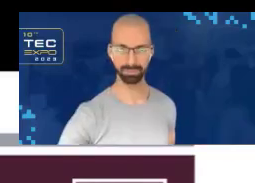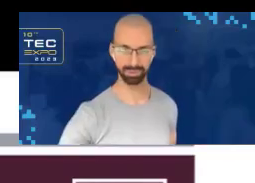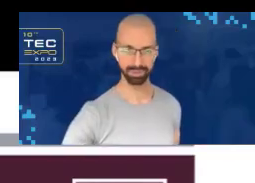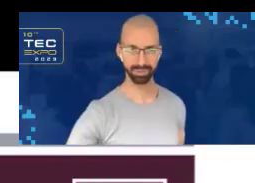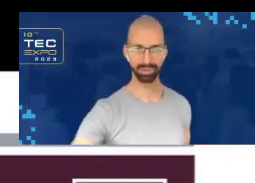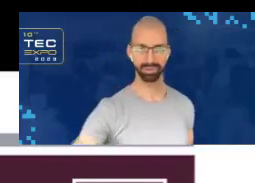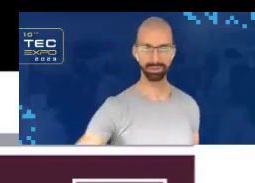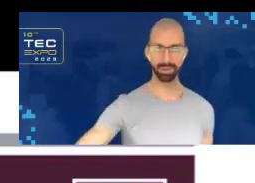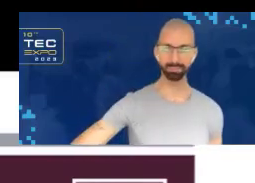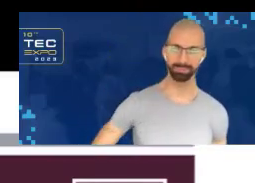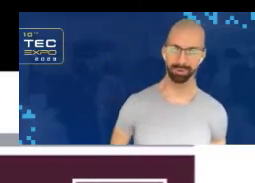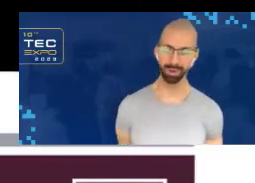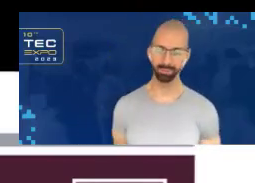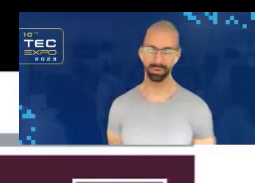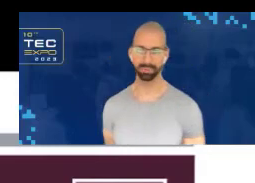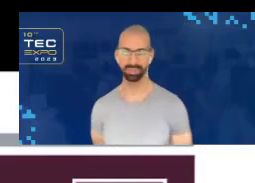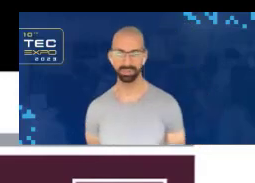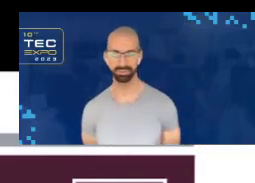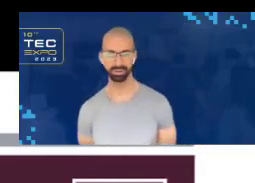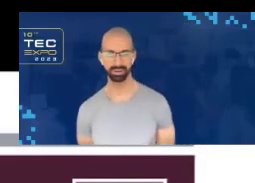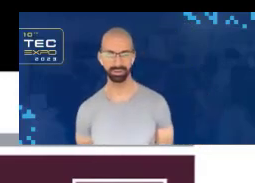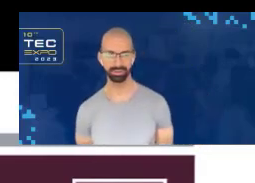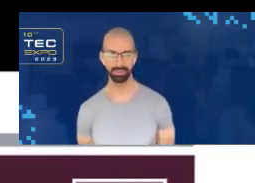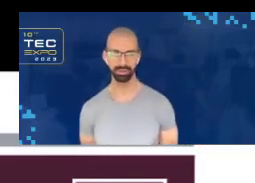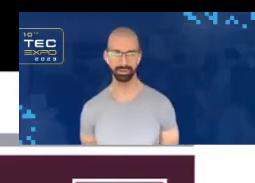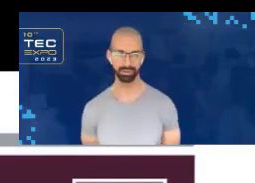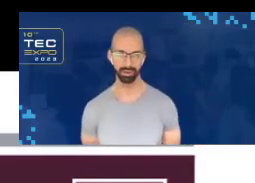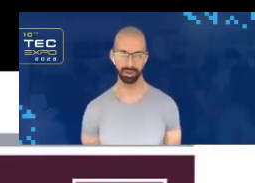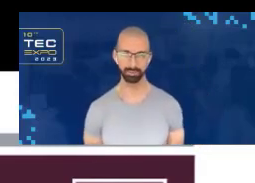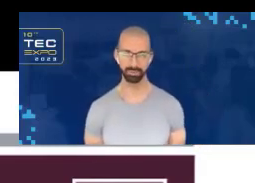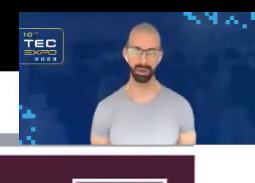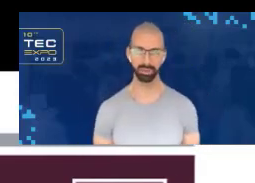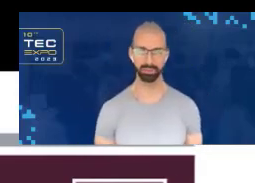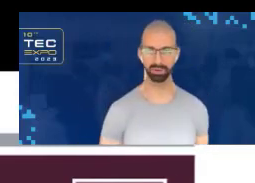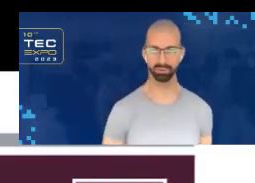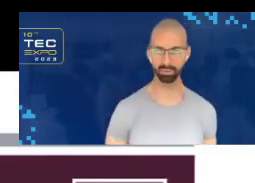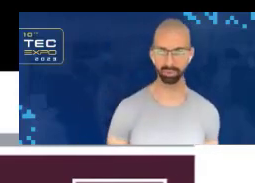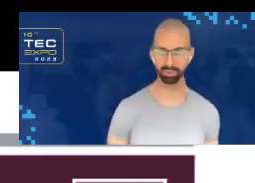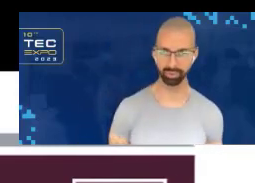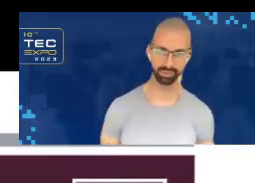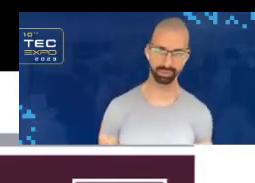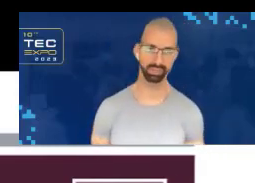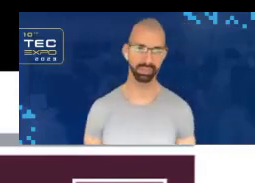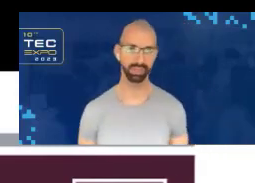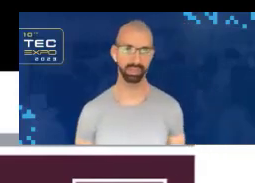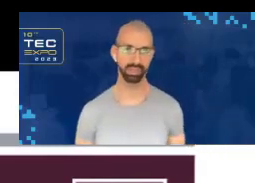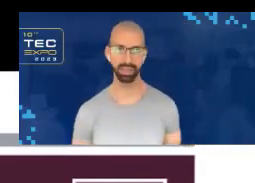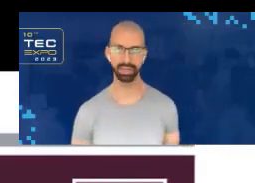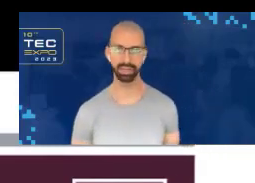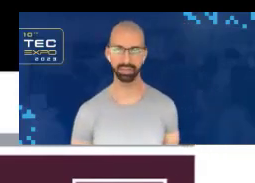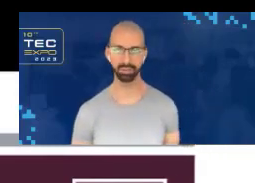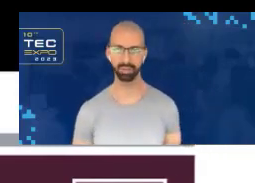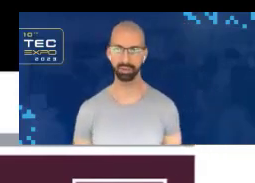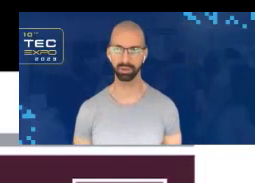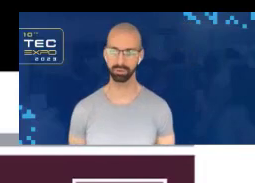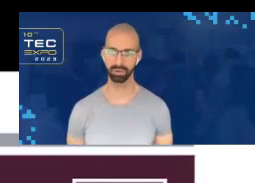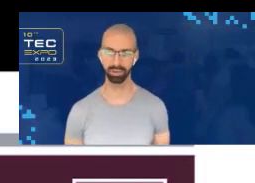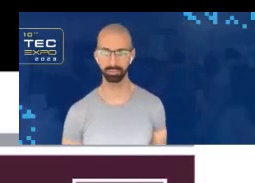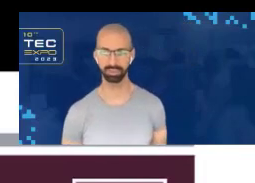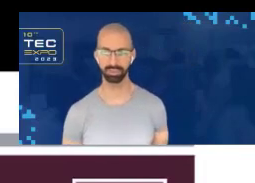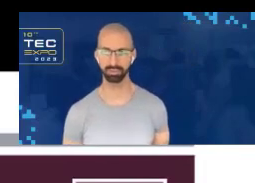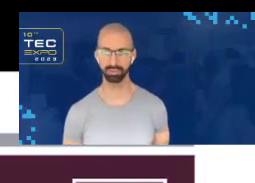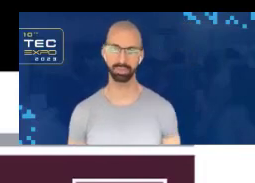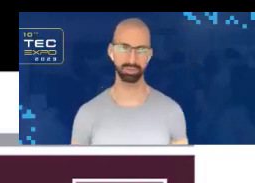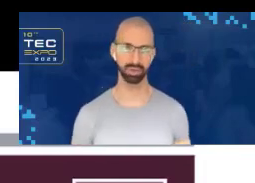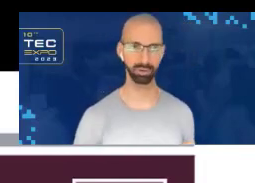Thank you, Gabby. Yeah, so I'm going to be talking a little bit about how the videos were built. And then we can